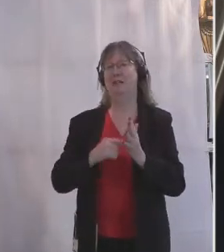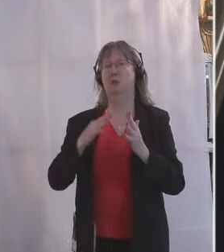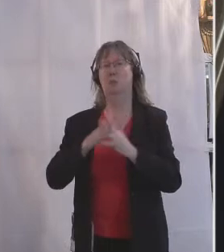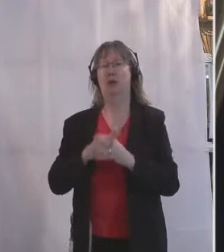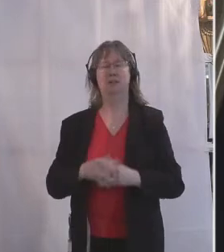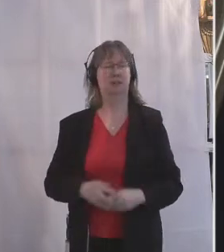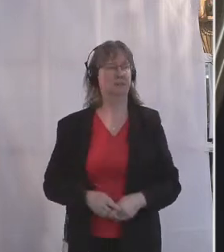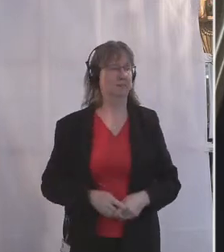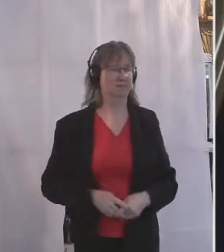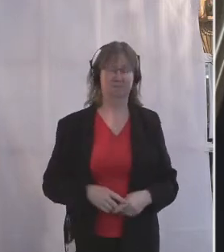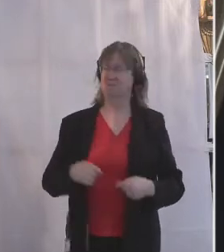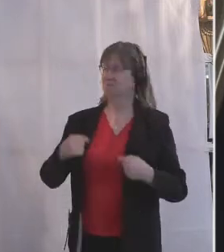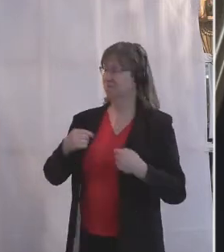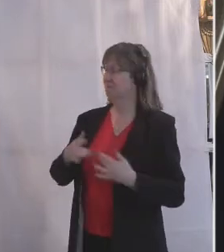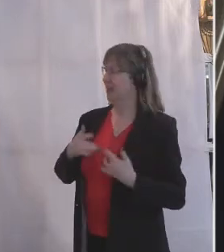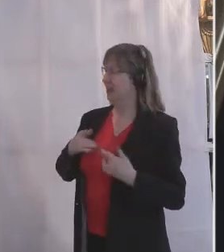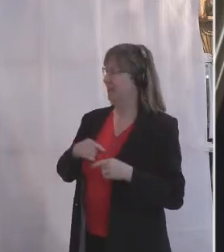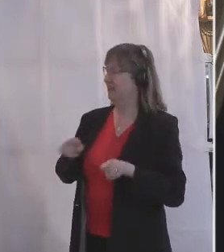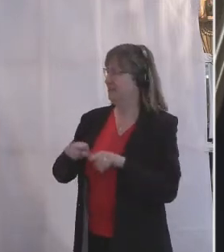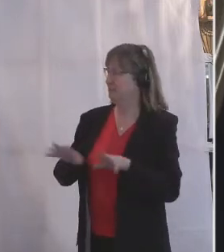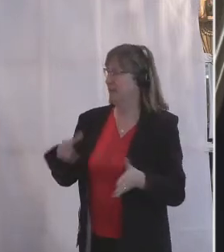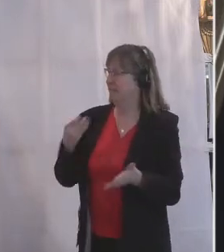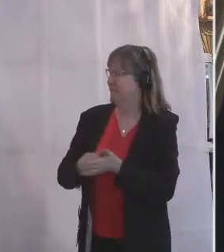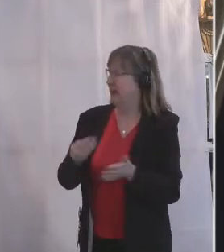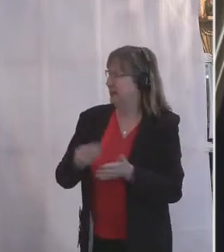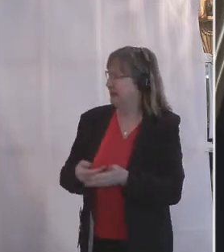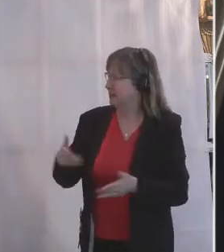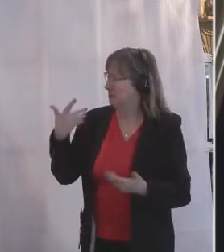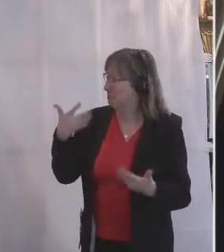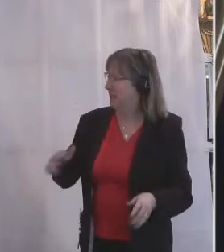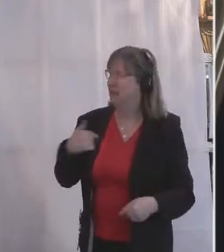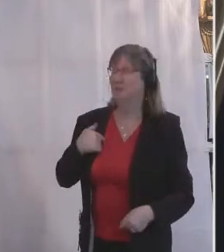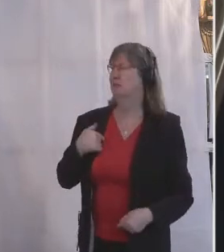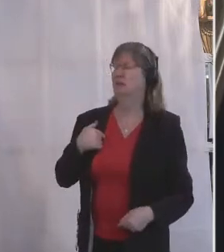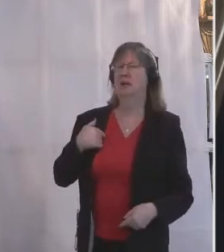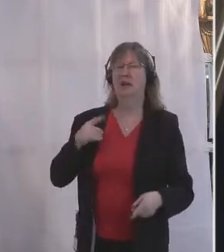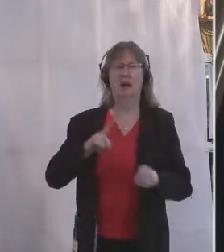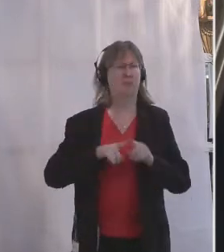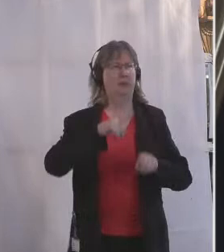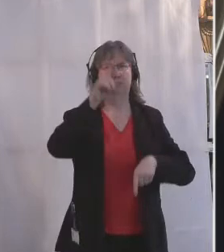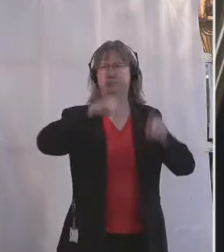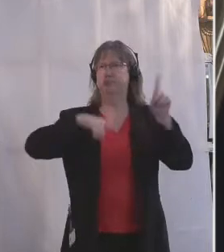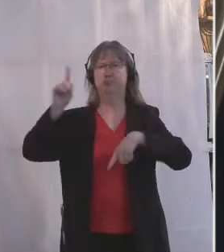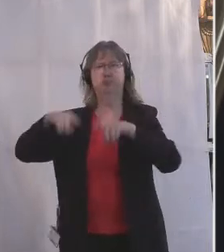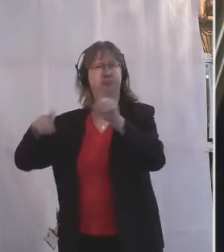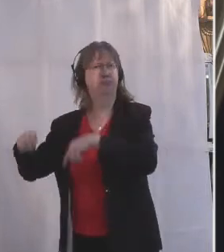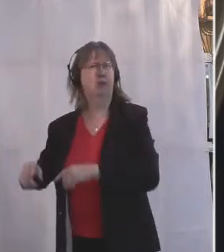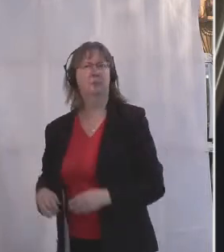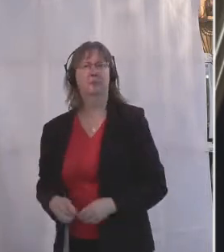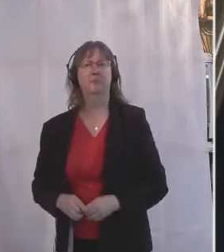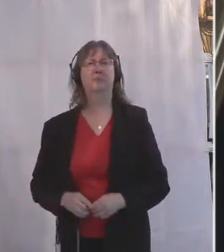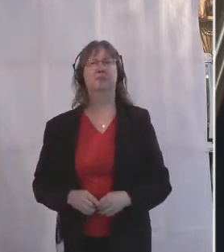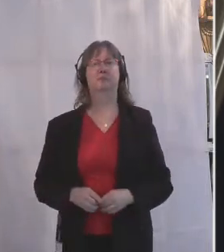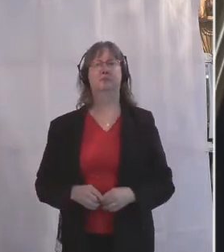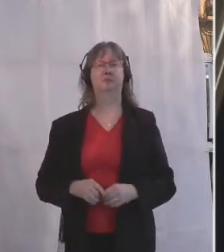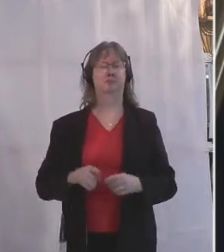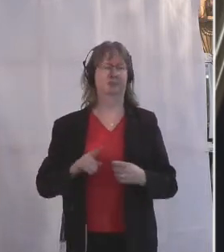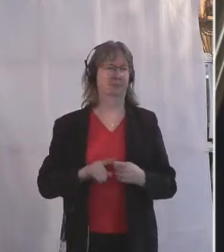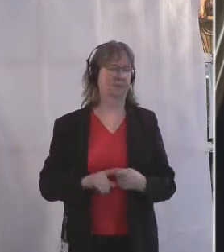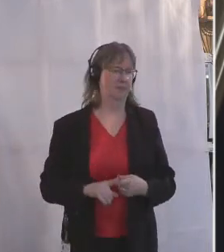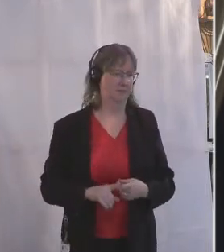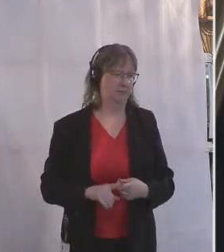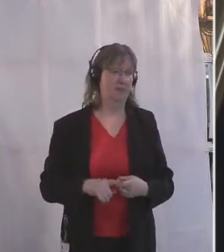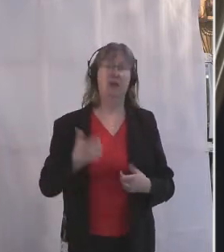my journey is not too dissimilar. I've not always been in finance. I've worked in industry as well and finance. I also took a long